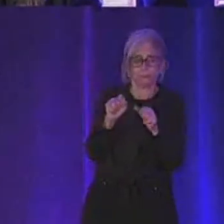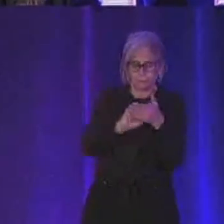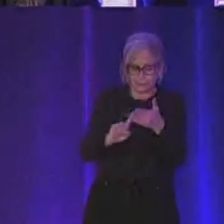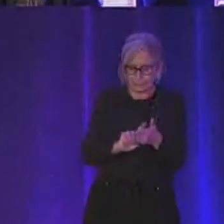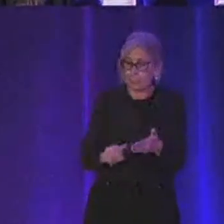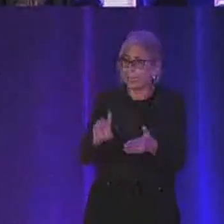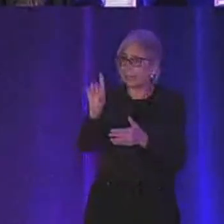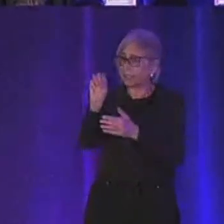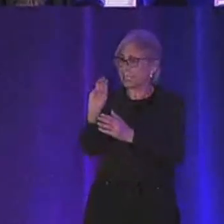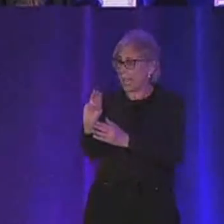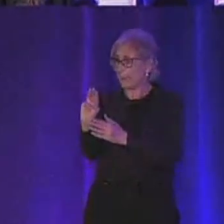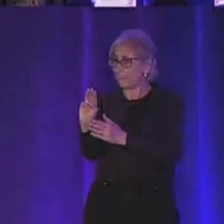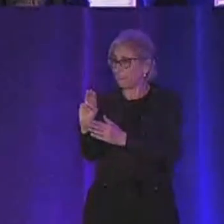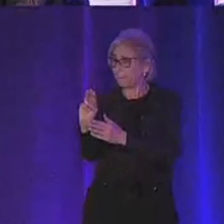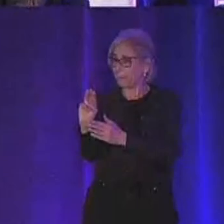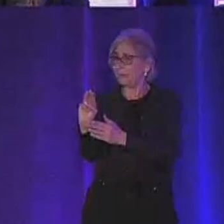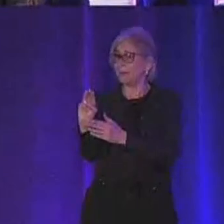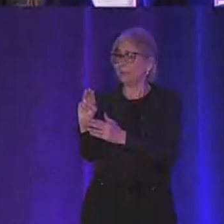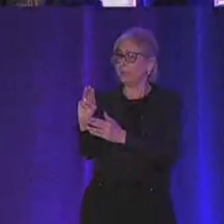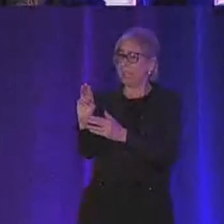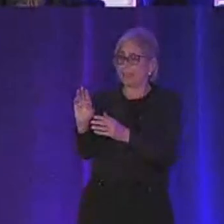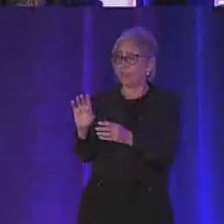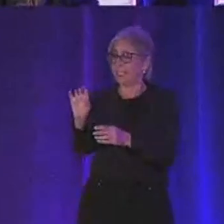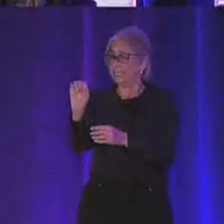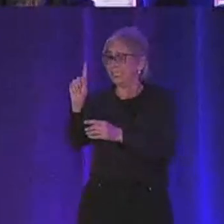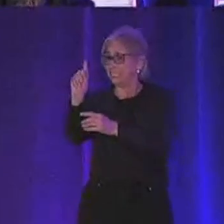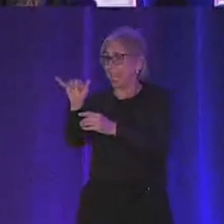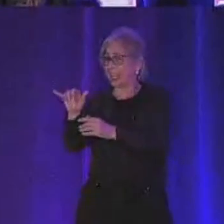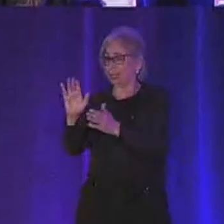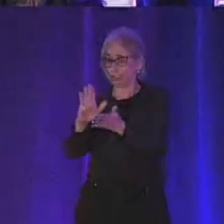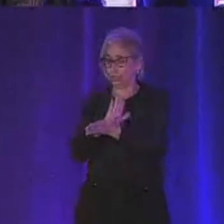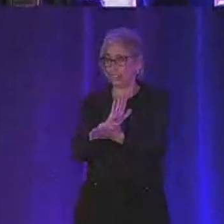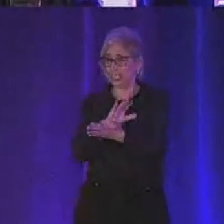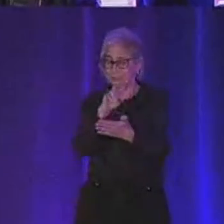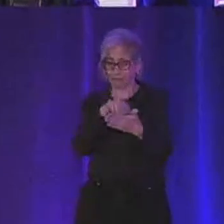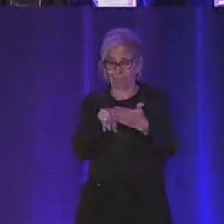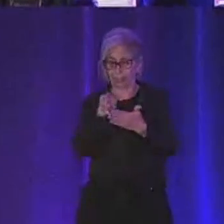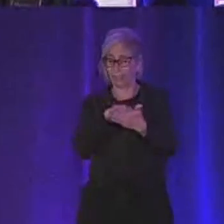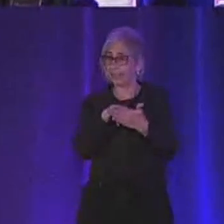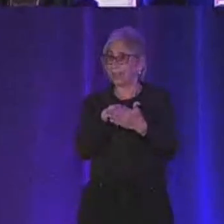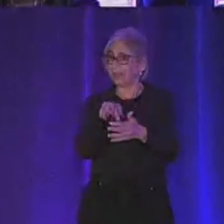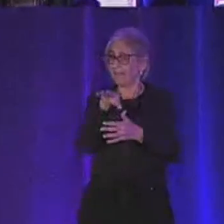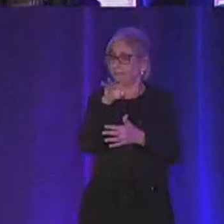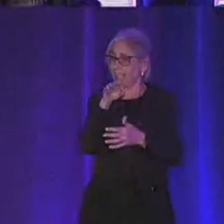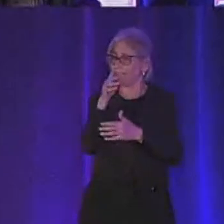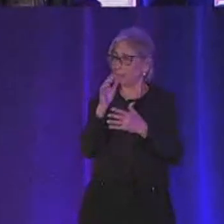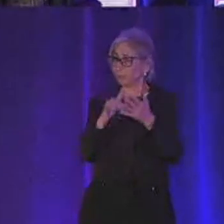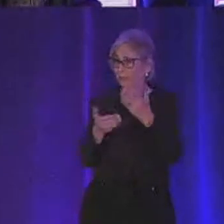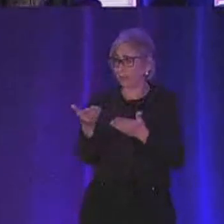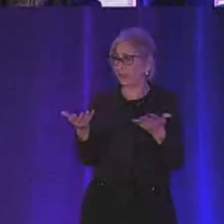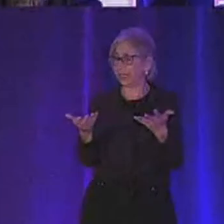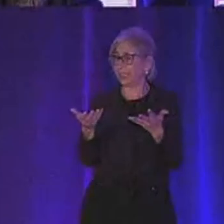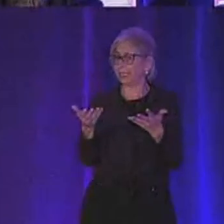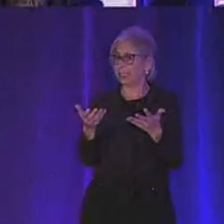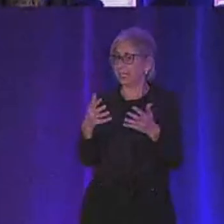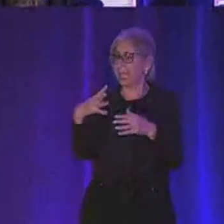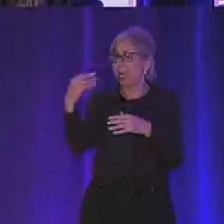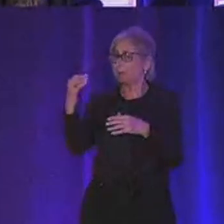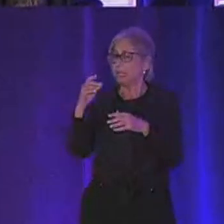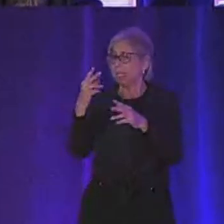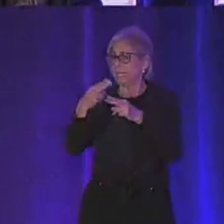DOM and the errant style sheets and really like get to the weeds of it. I'm outside of what's called focus. I'm going to come in